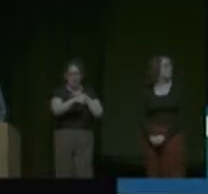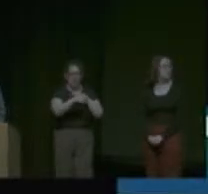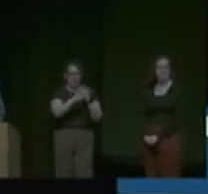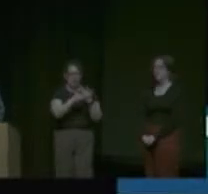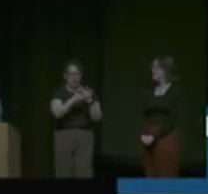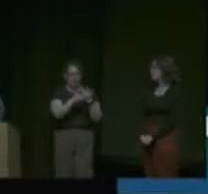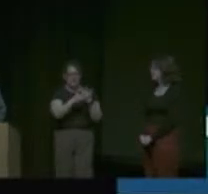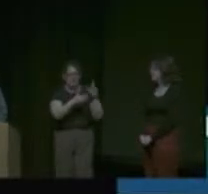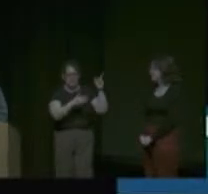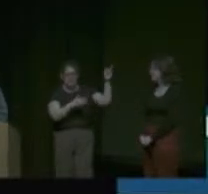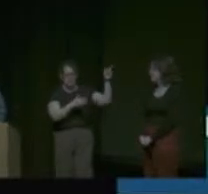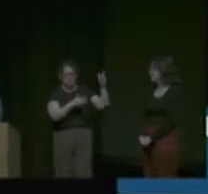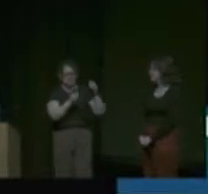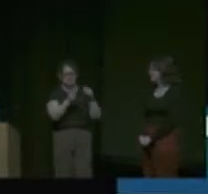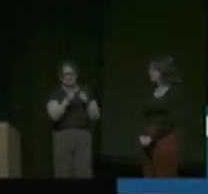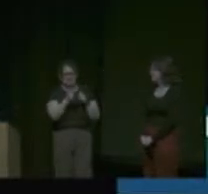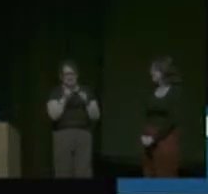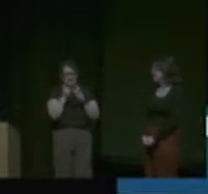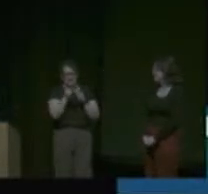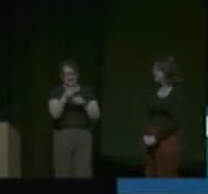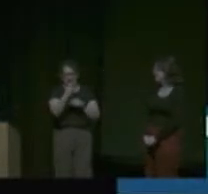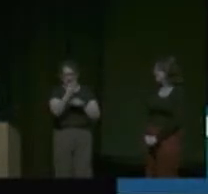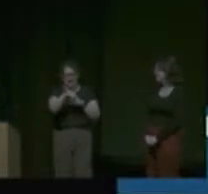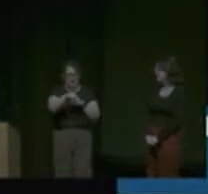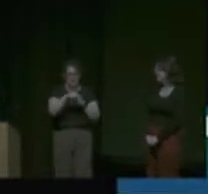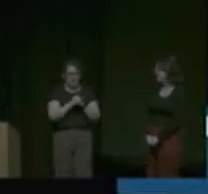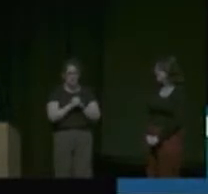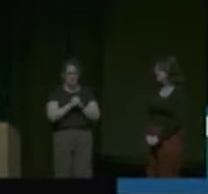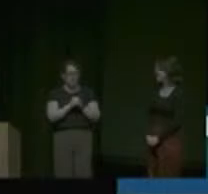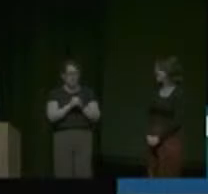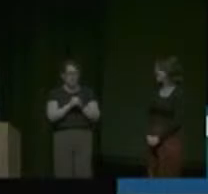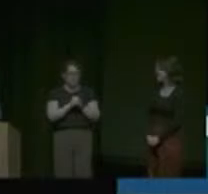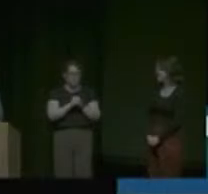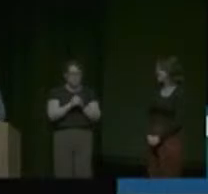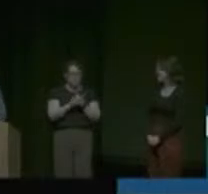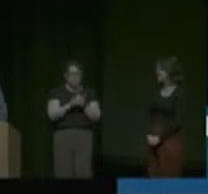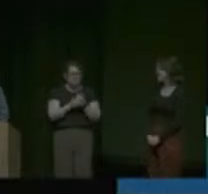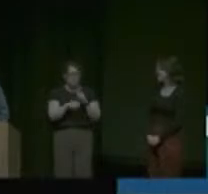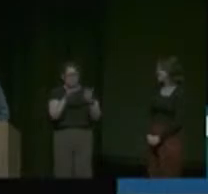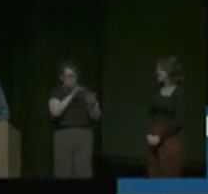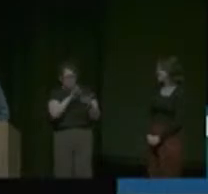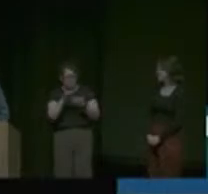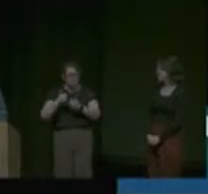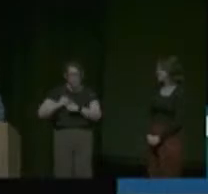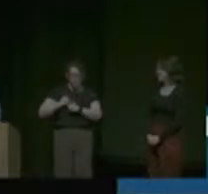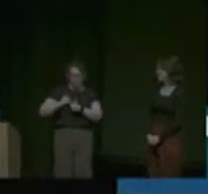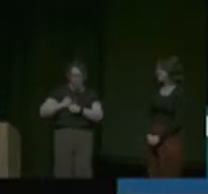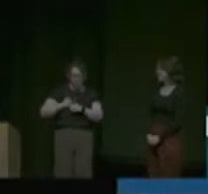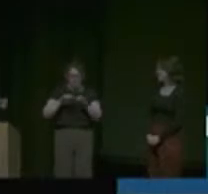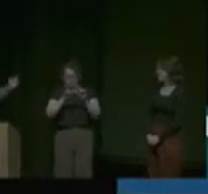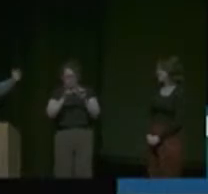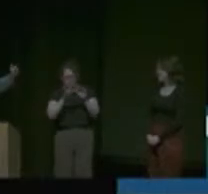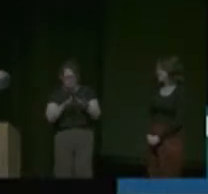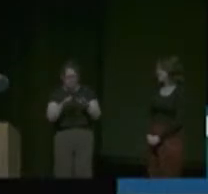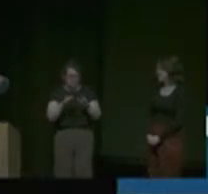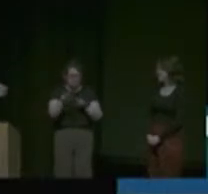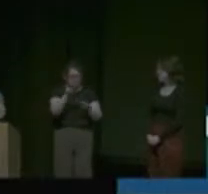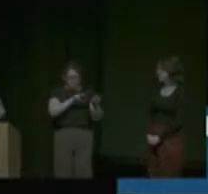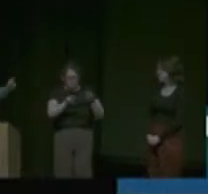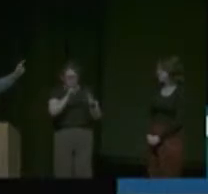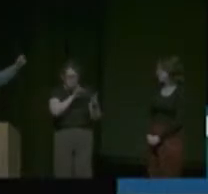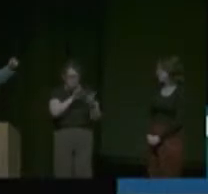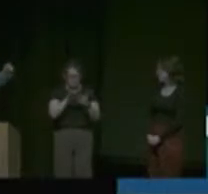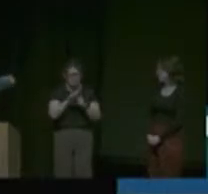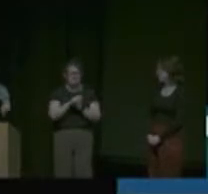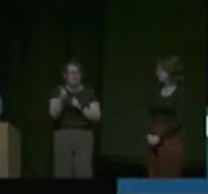from our headquarters, so it was a geological study that actually the Army Corps of Engineers did. So there's another